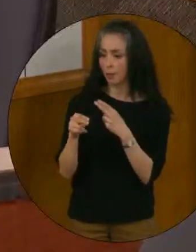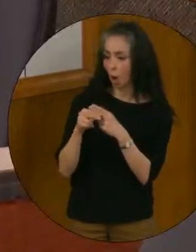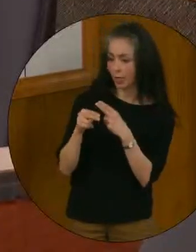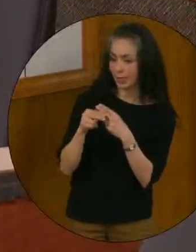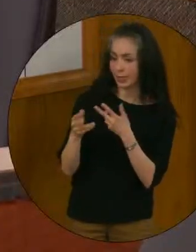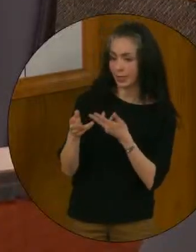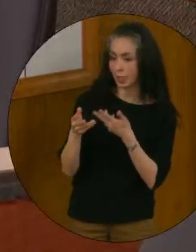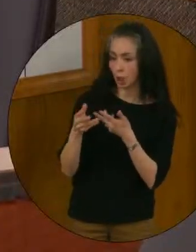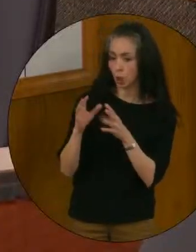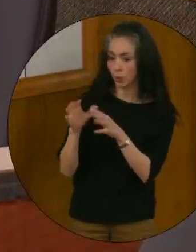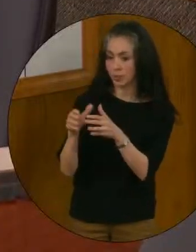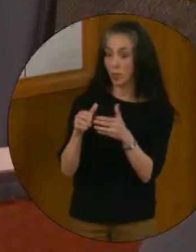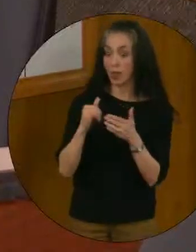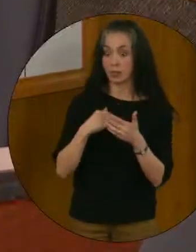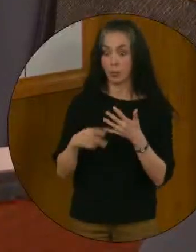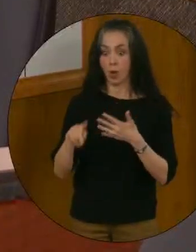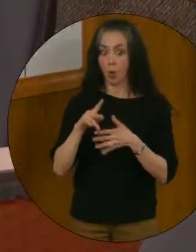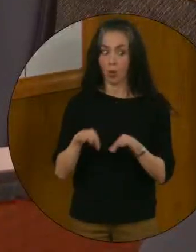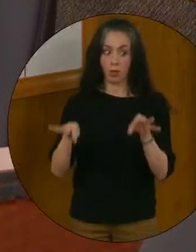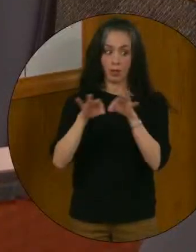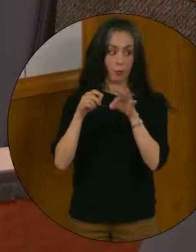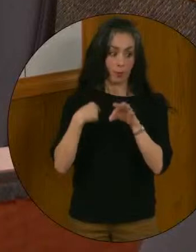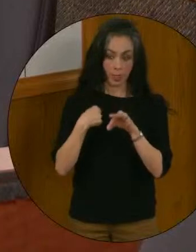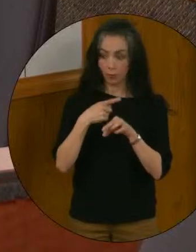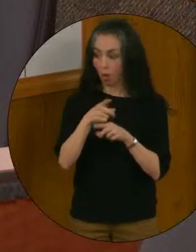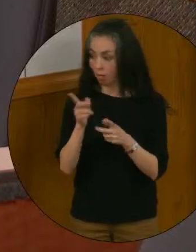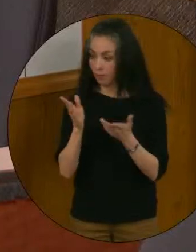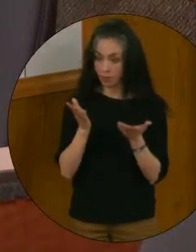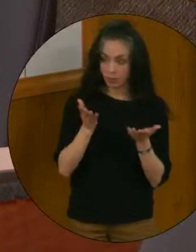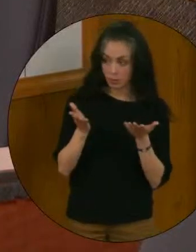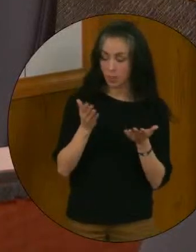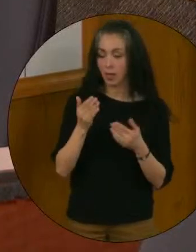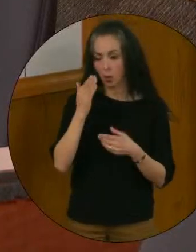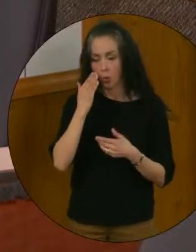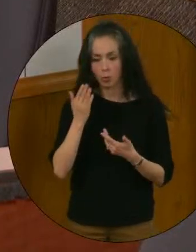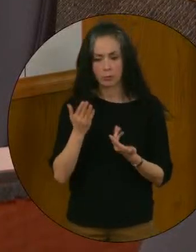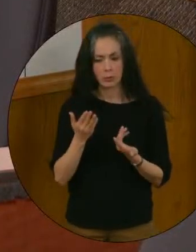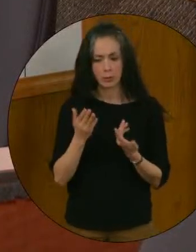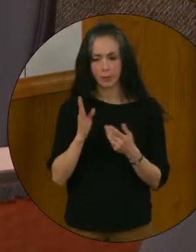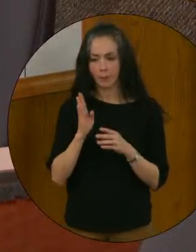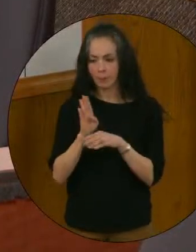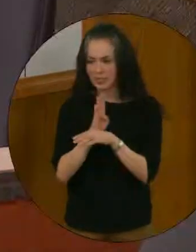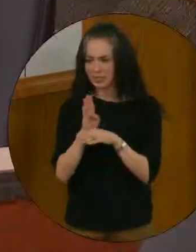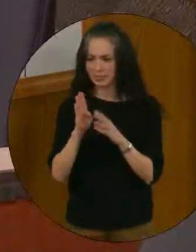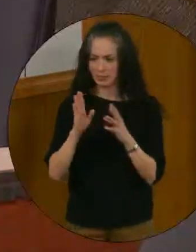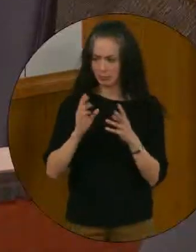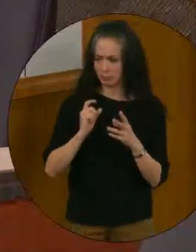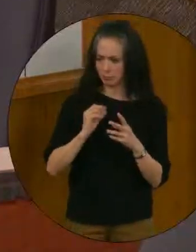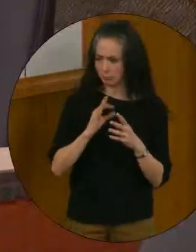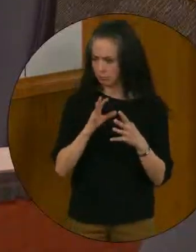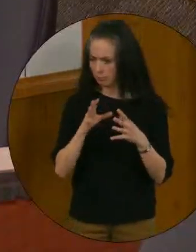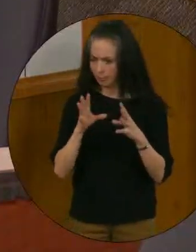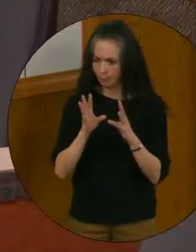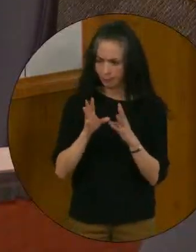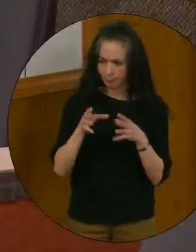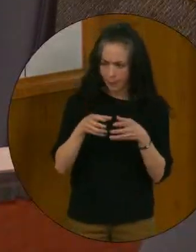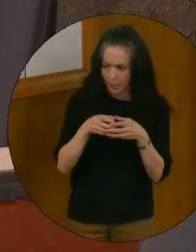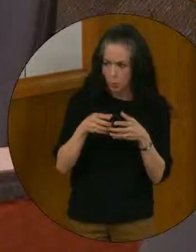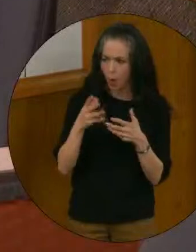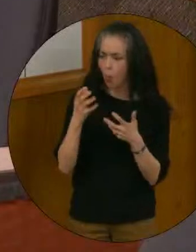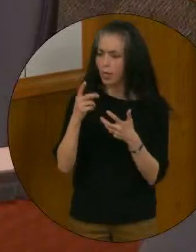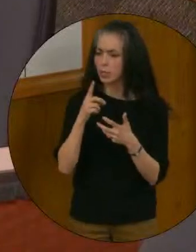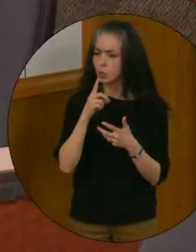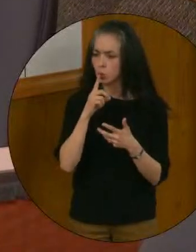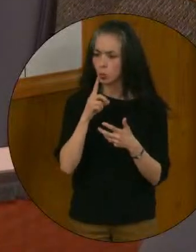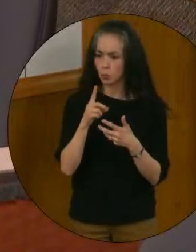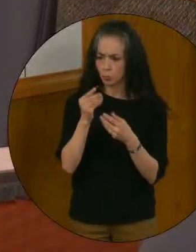priority, obviously, as for me and for all of us, for you, I know as well, is the staffing need. So just wanted to put everybody